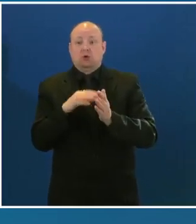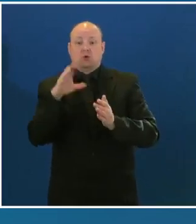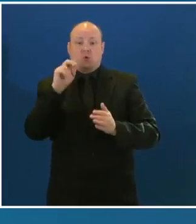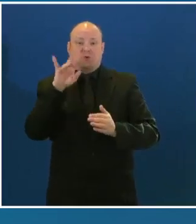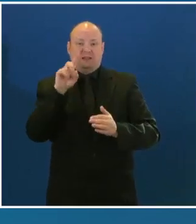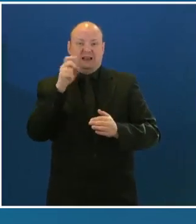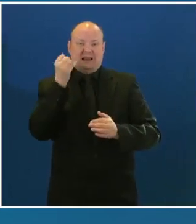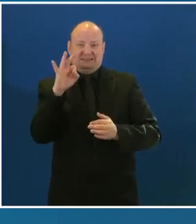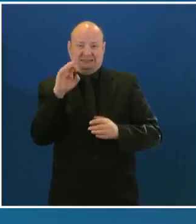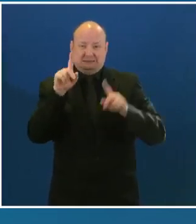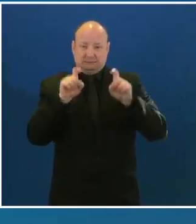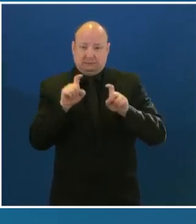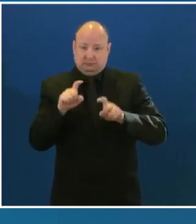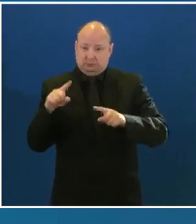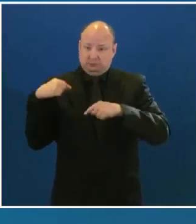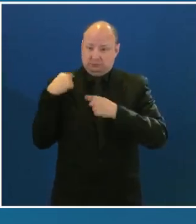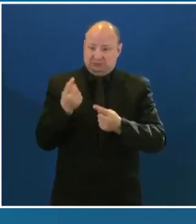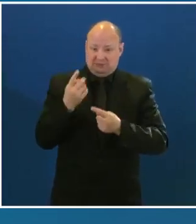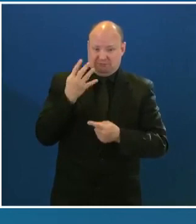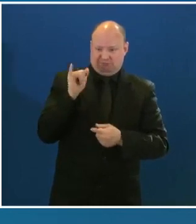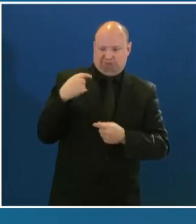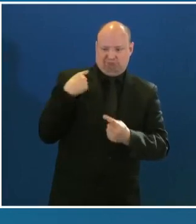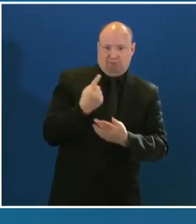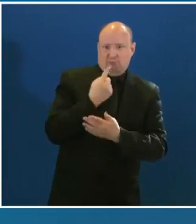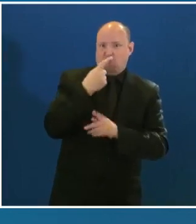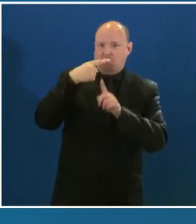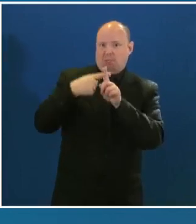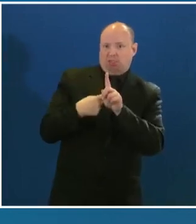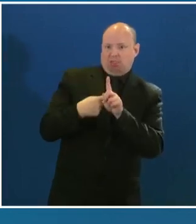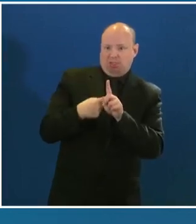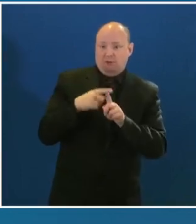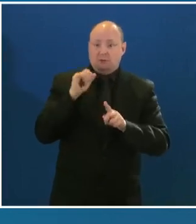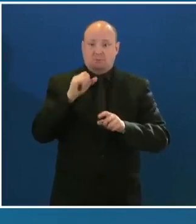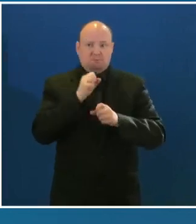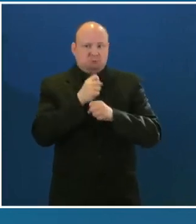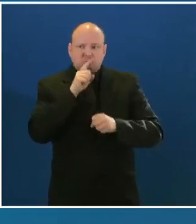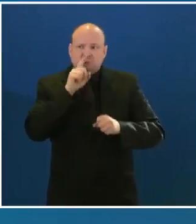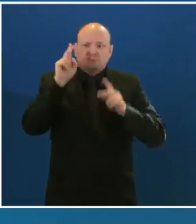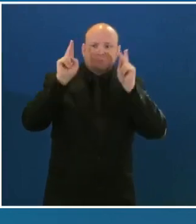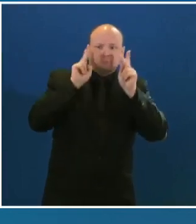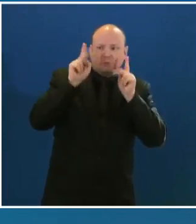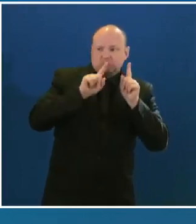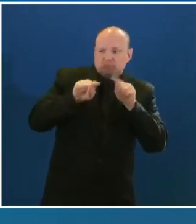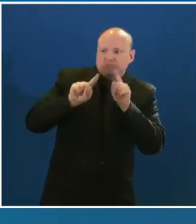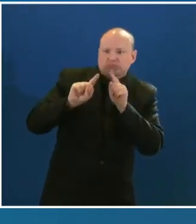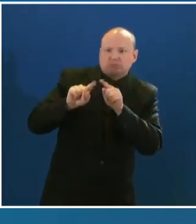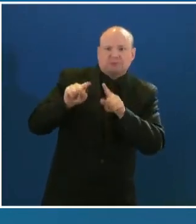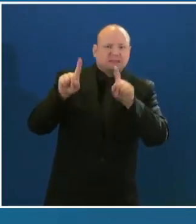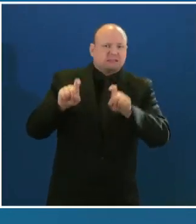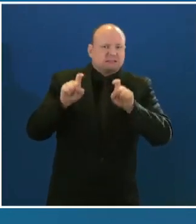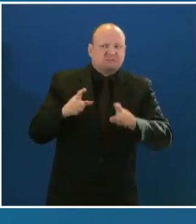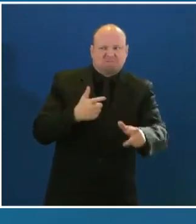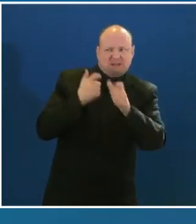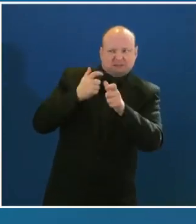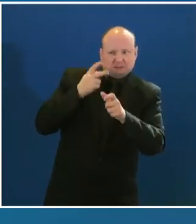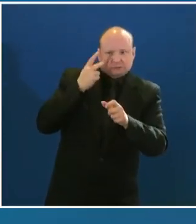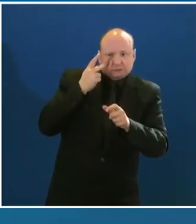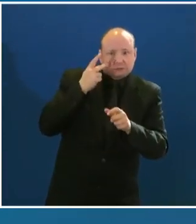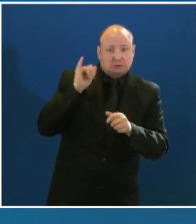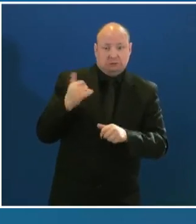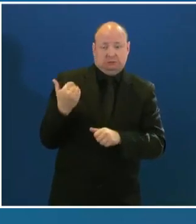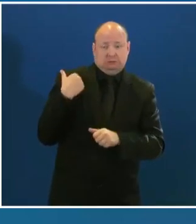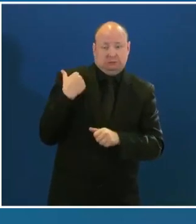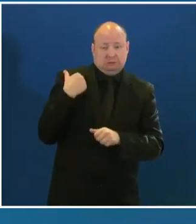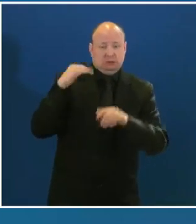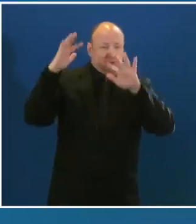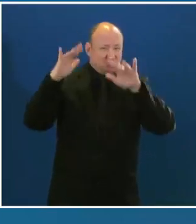first 4 weeks and continues to be a valuable resource for our community. Aside from a few days of snowy weather and